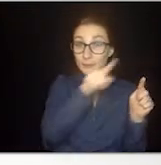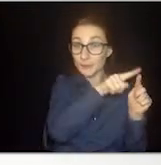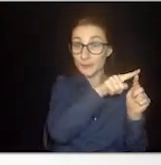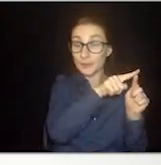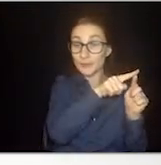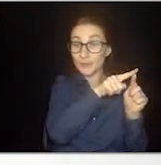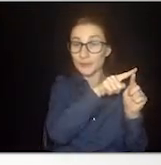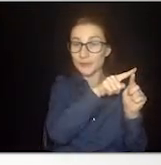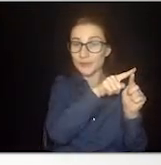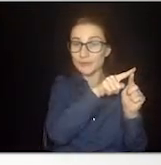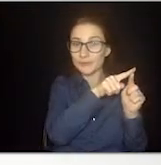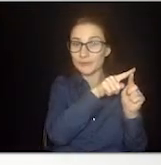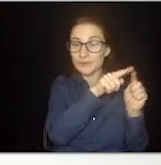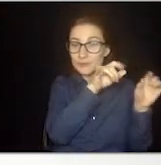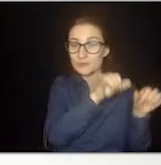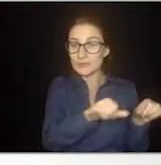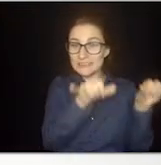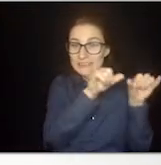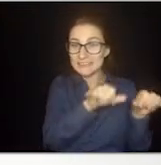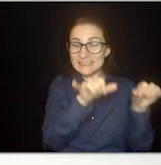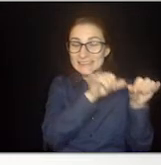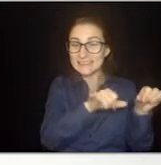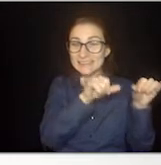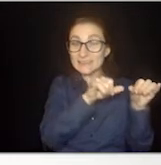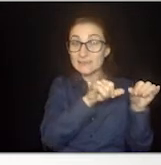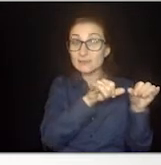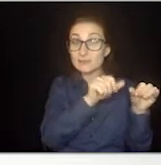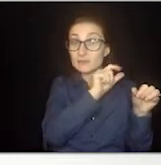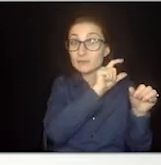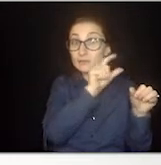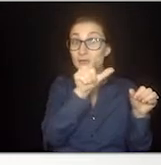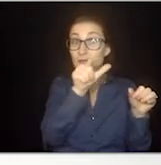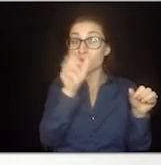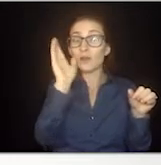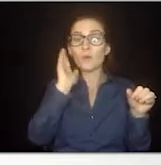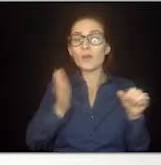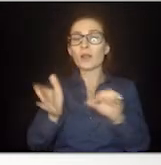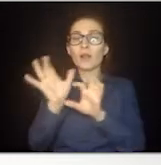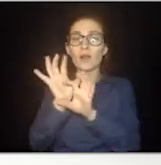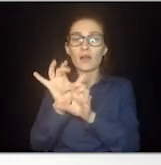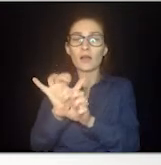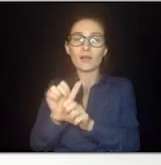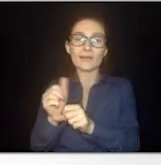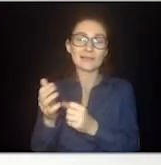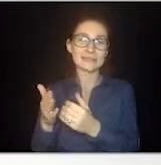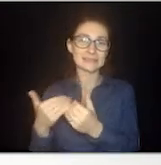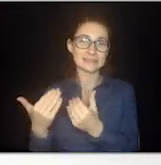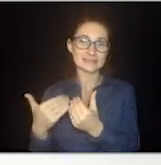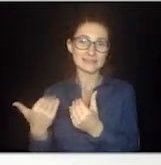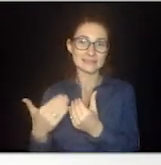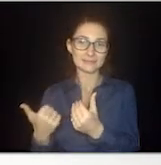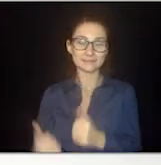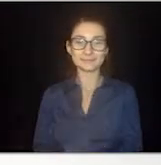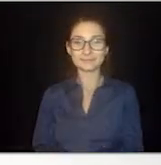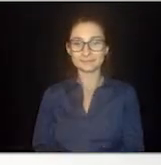here with that paintbrush thing. Eventually, we're going to get to where it's